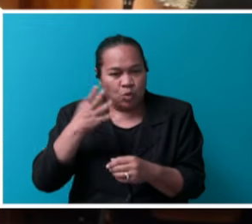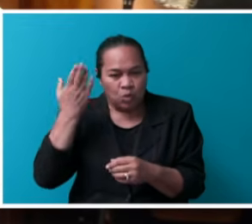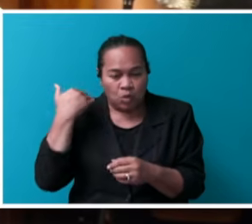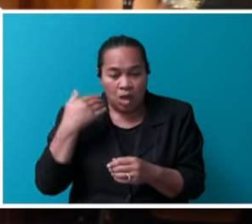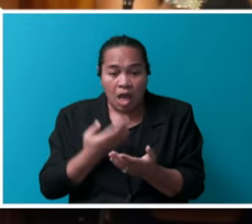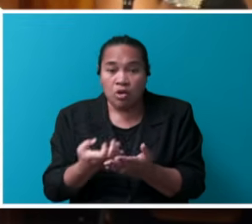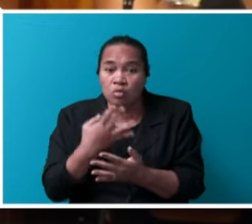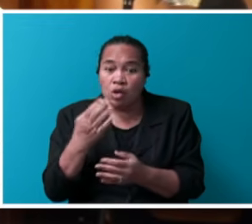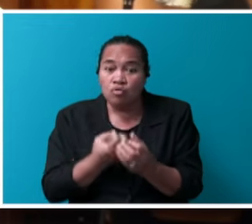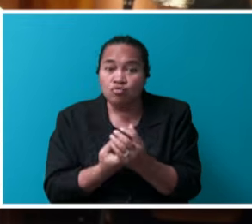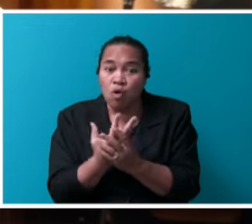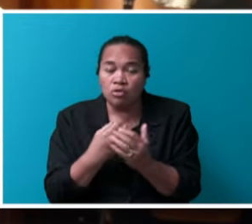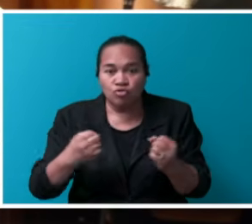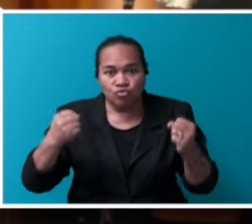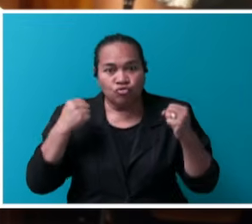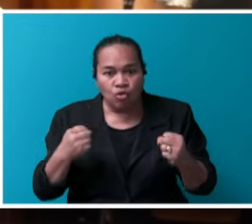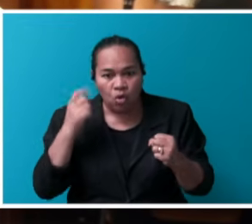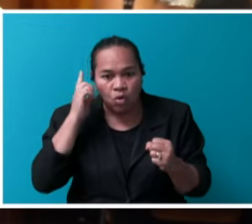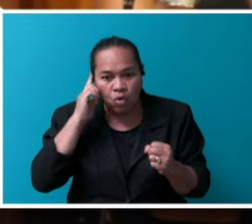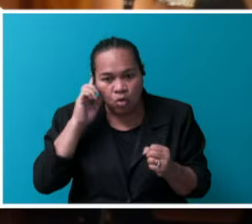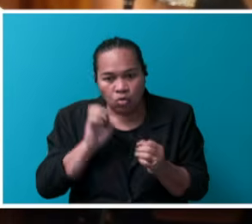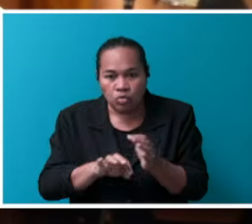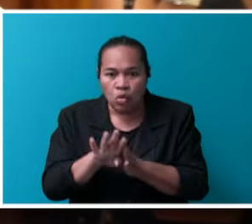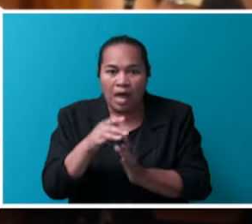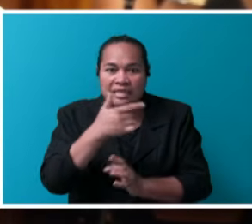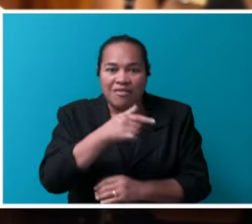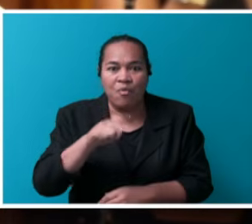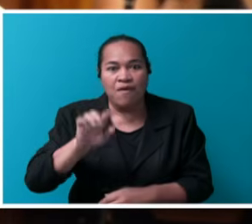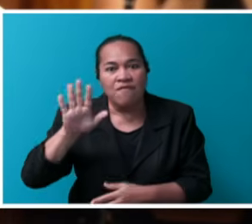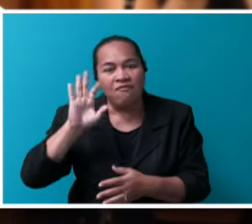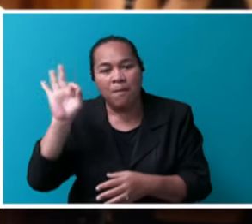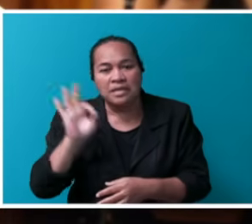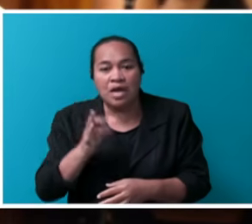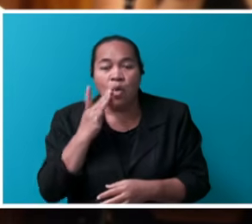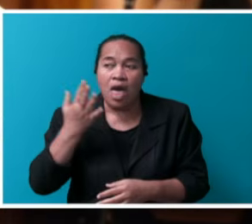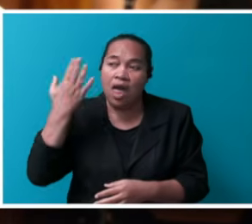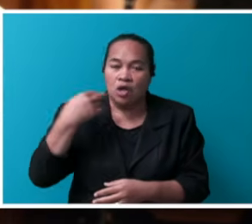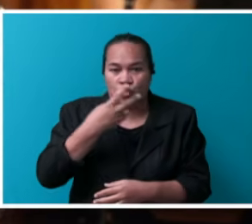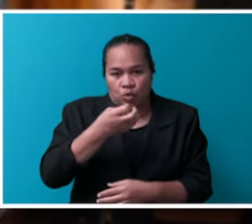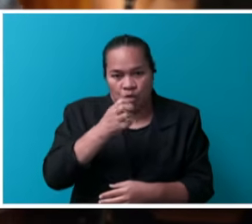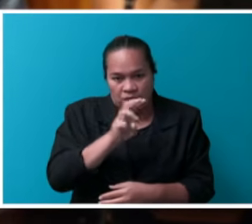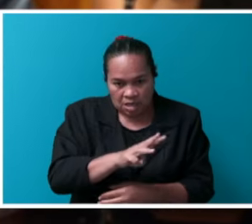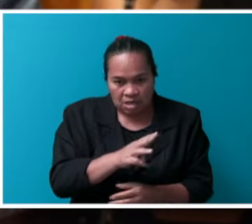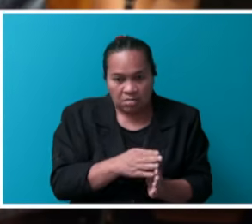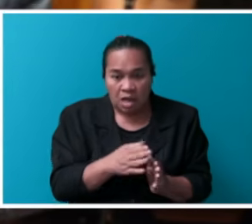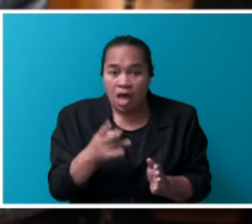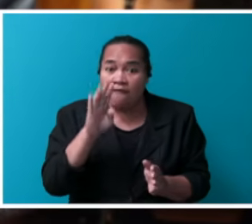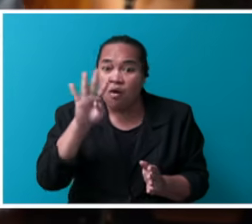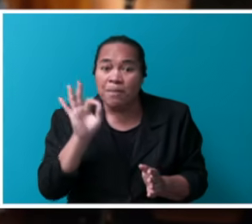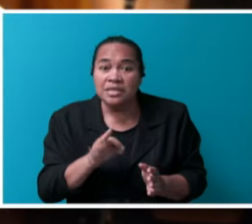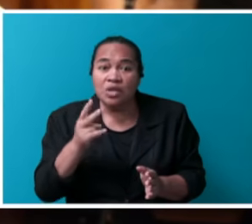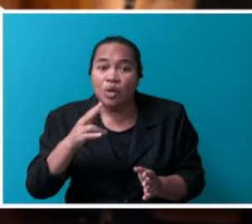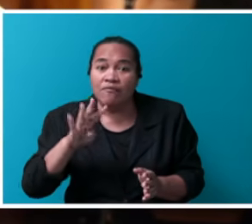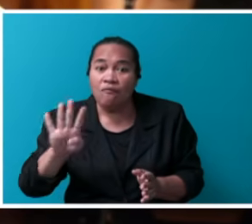been strong. The economy grew by 7.5% in 2023 and by 4% in 2024. This has